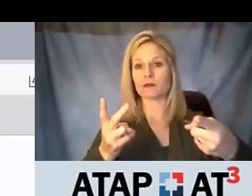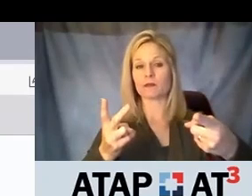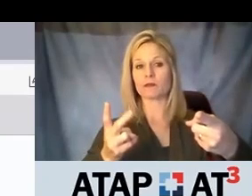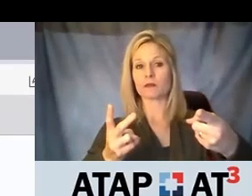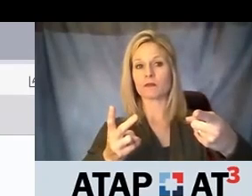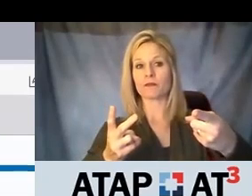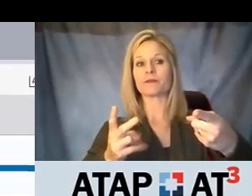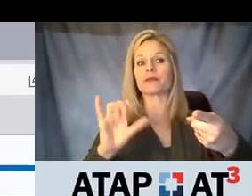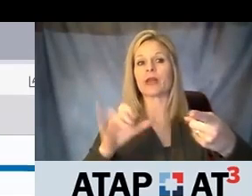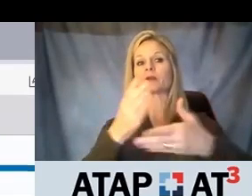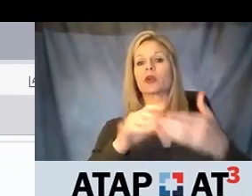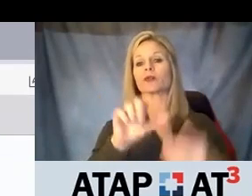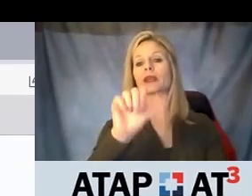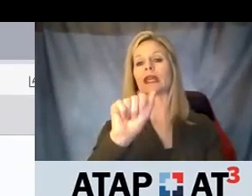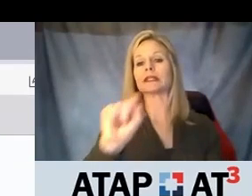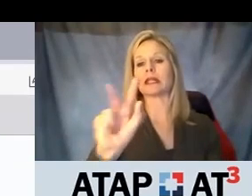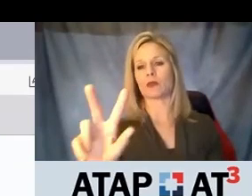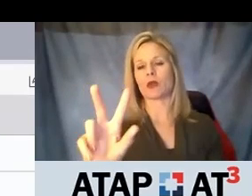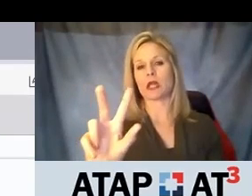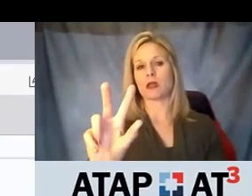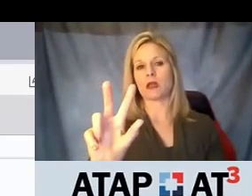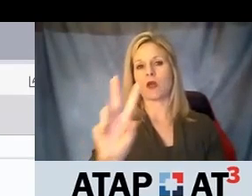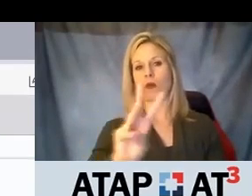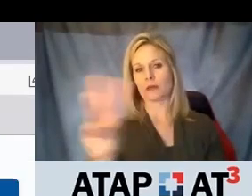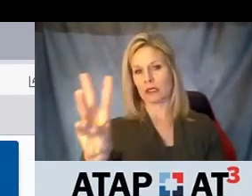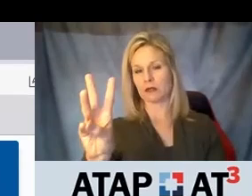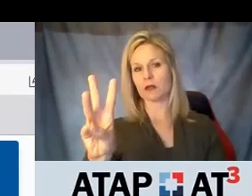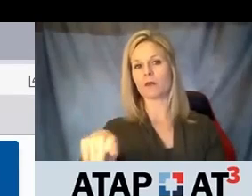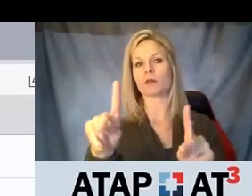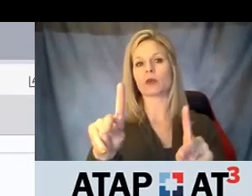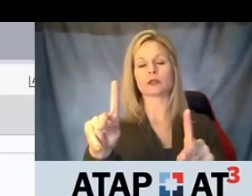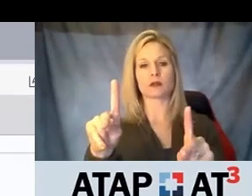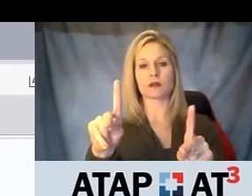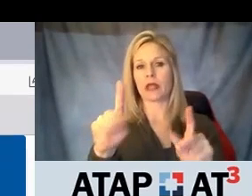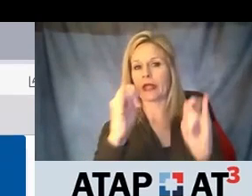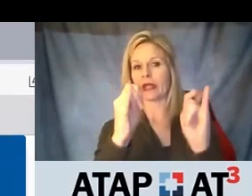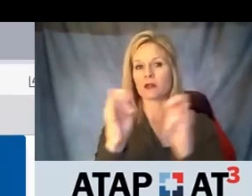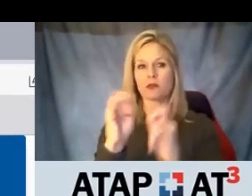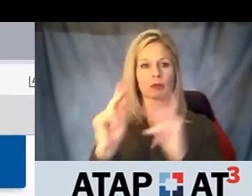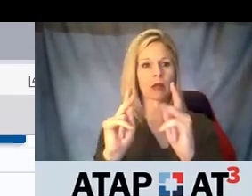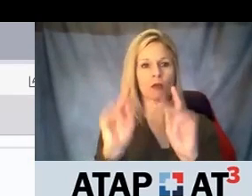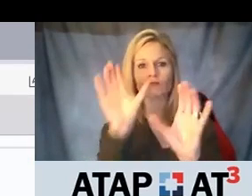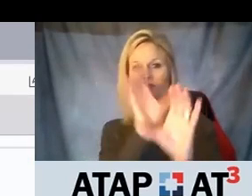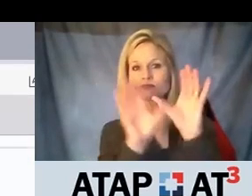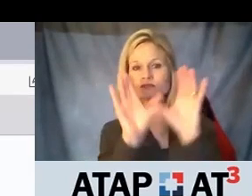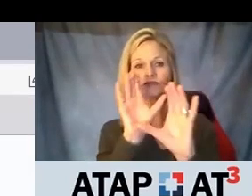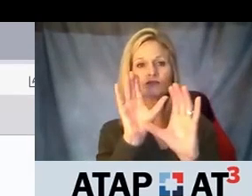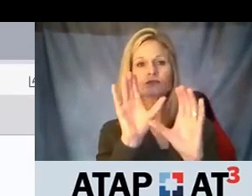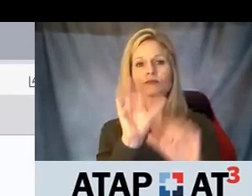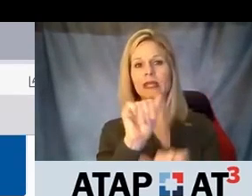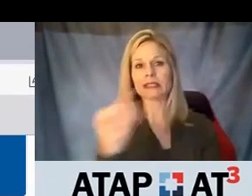of the AT3 website that allows individuals to explore assistive technology. Slow down a little